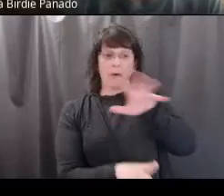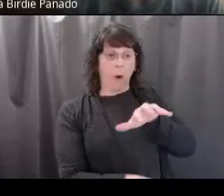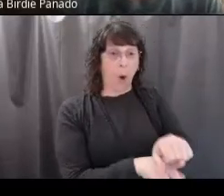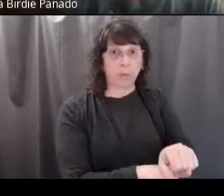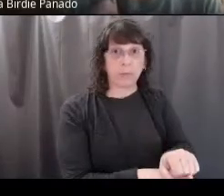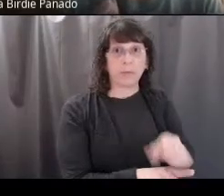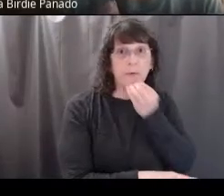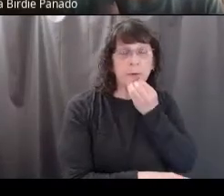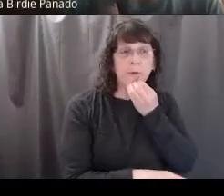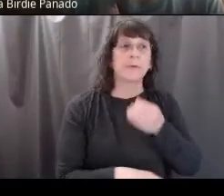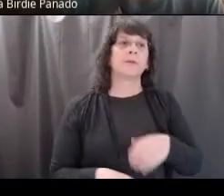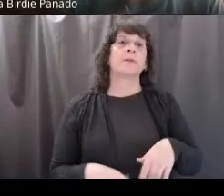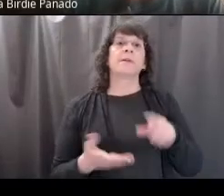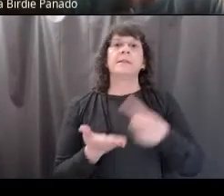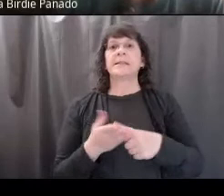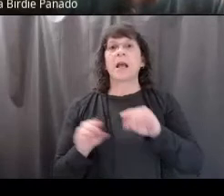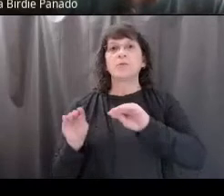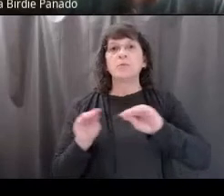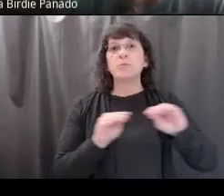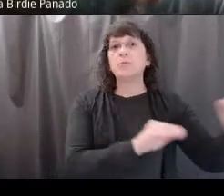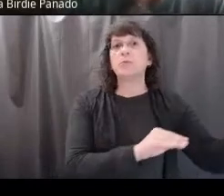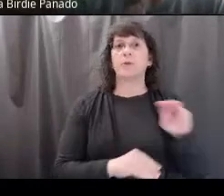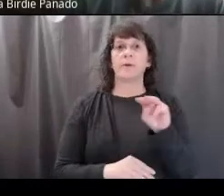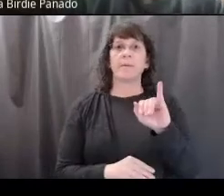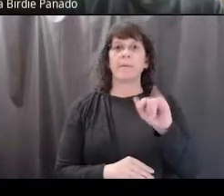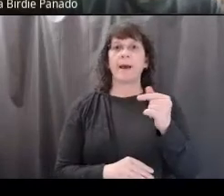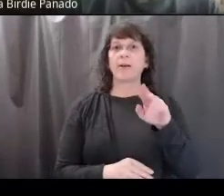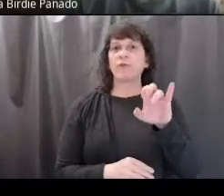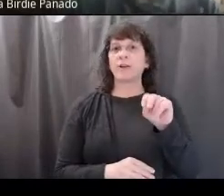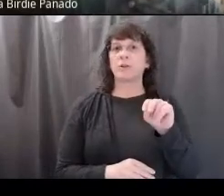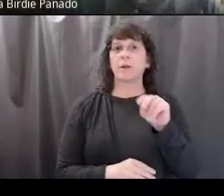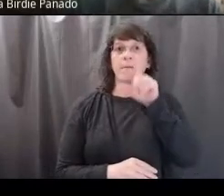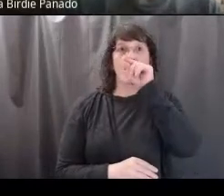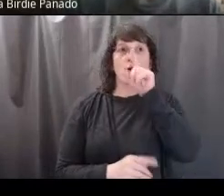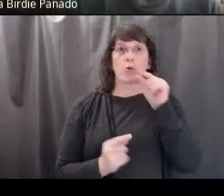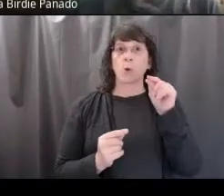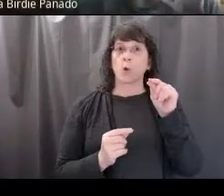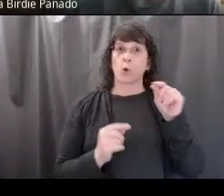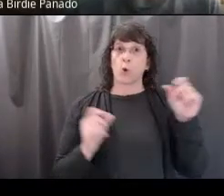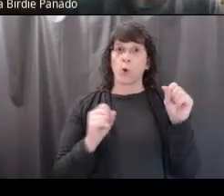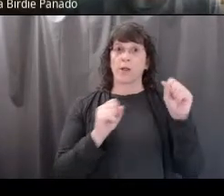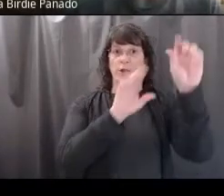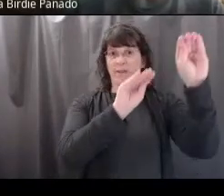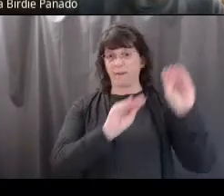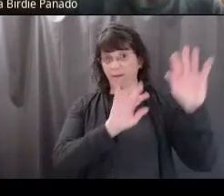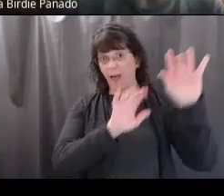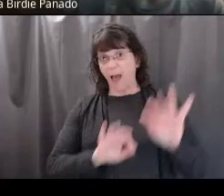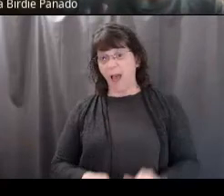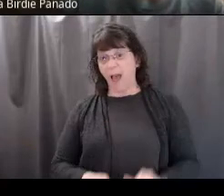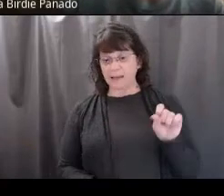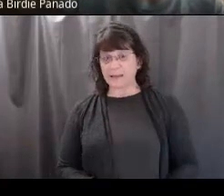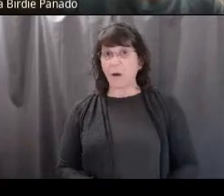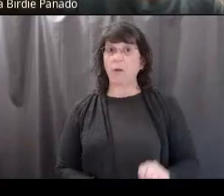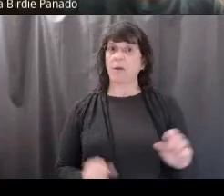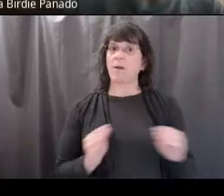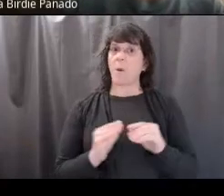And we've talked about migration, how birds migrate in the winter to avoid the snow and the cold weather that they likely